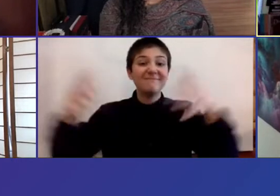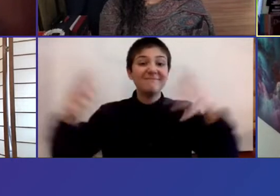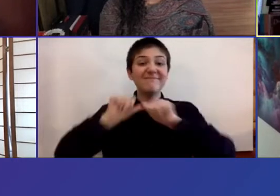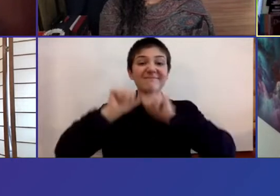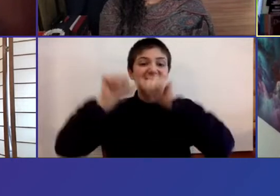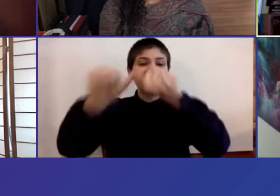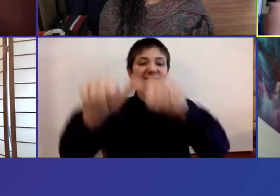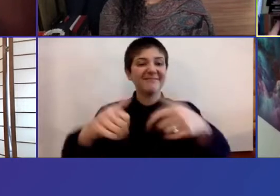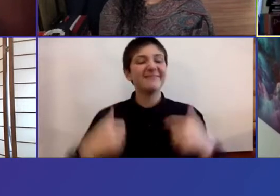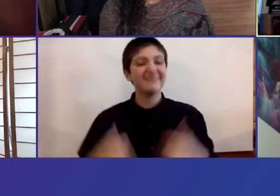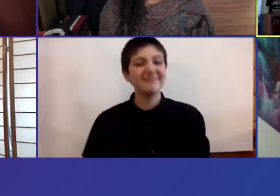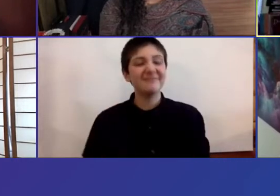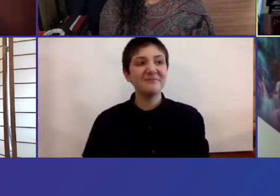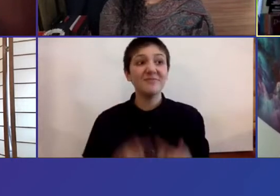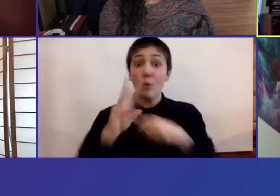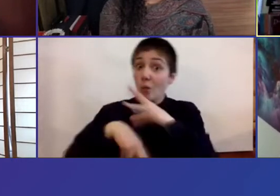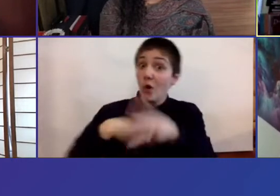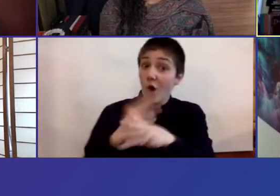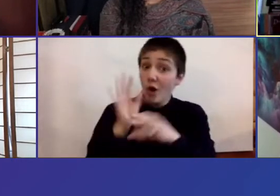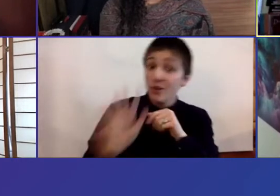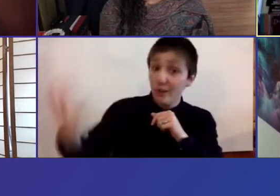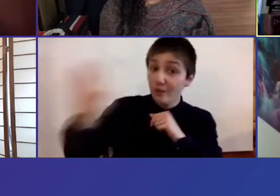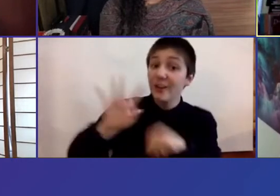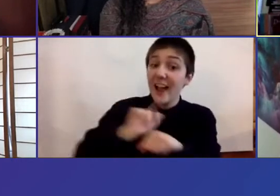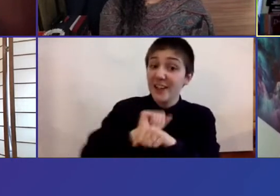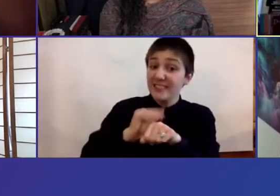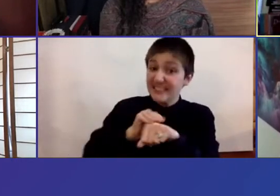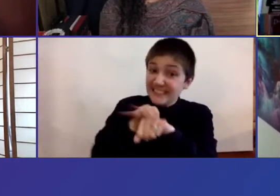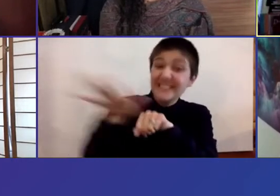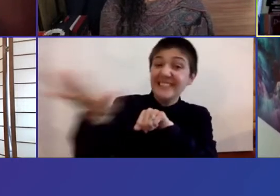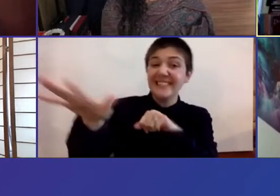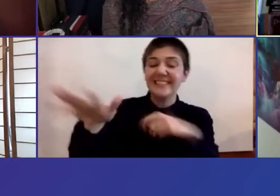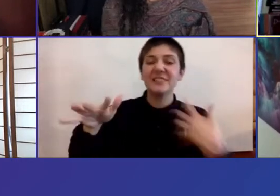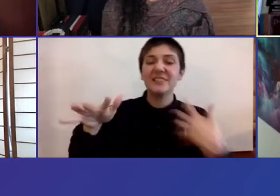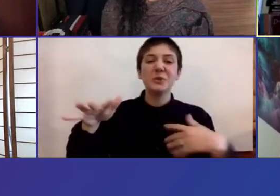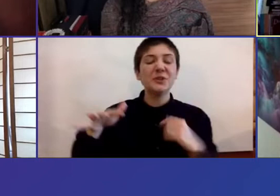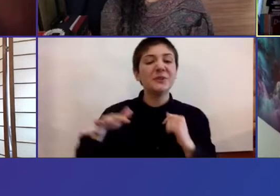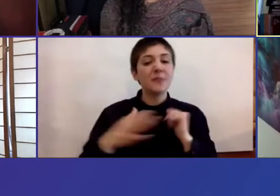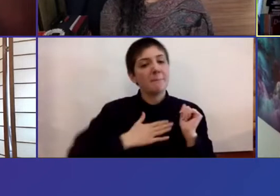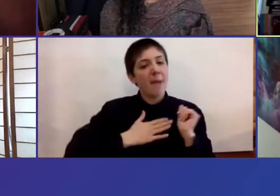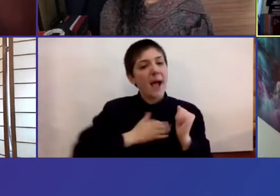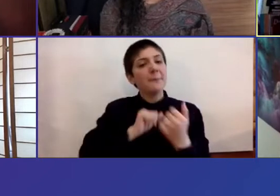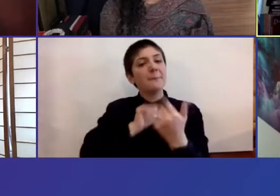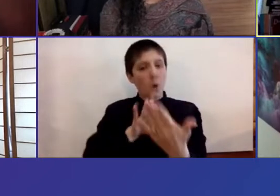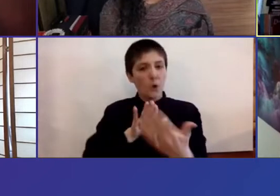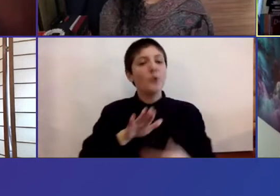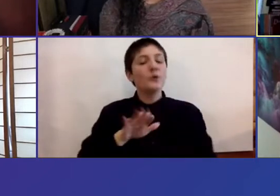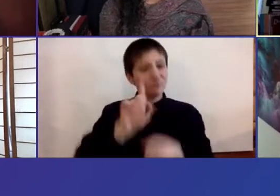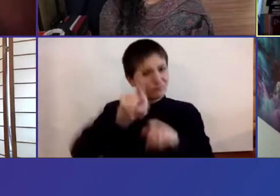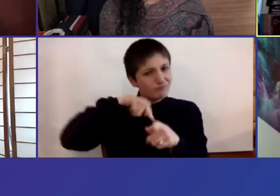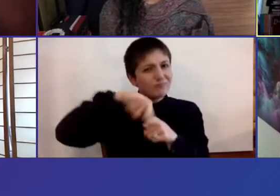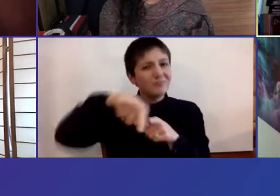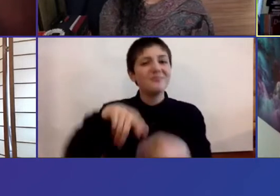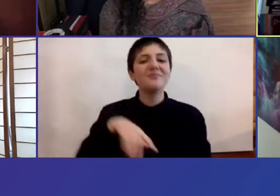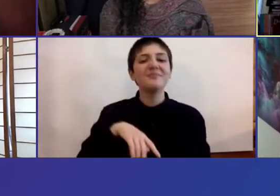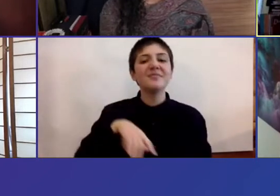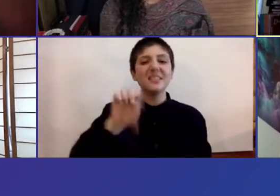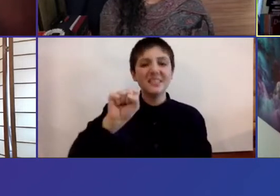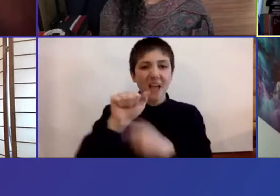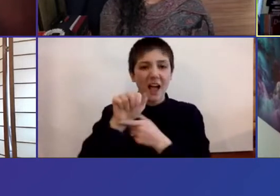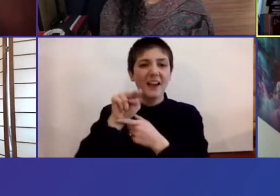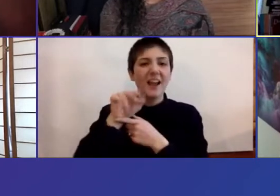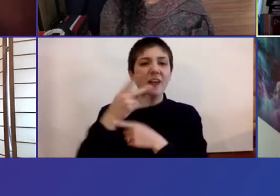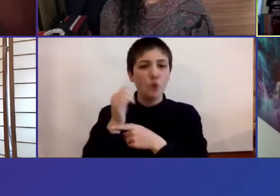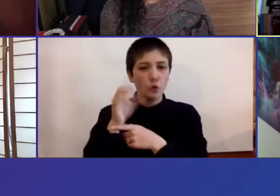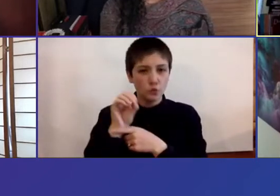the East Coast and all over the world, actually. So in the case of what I do, Son Jarocho, it has been very well received and